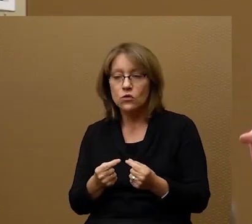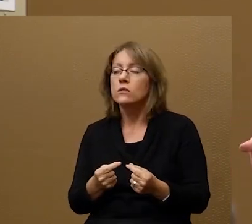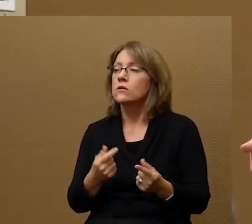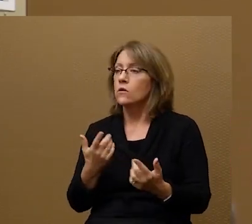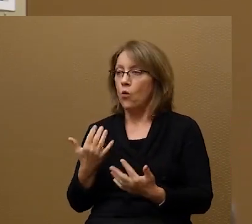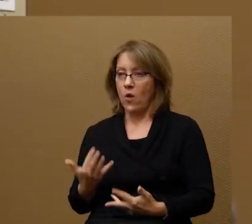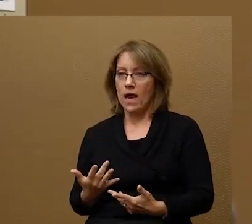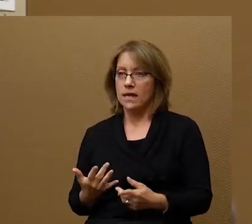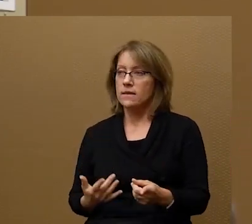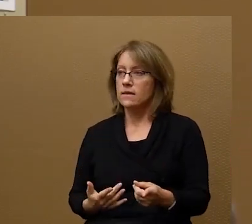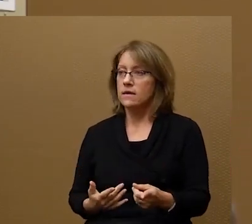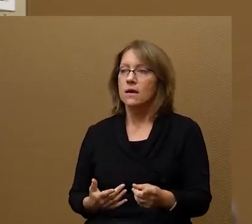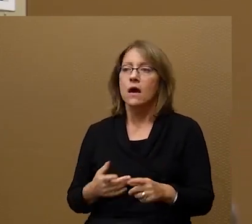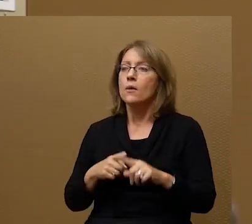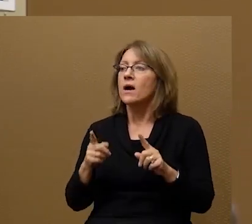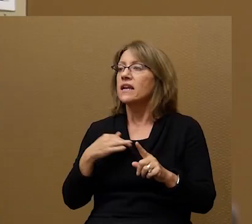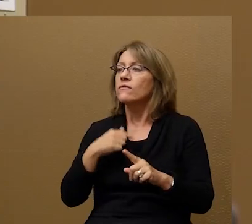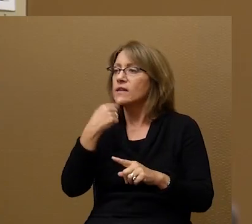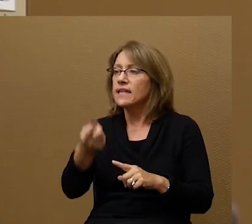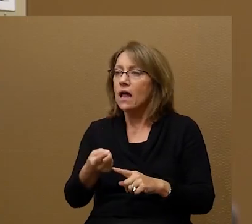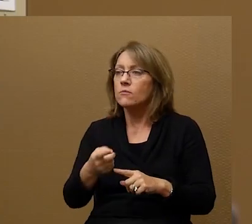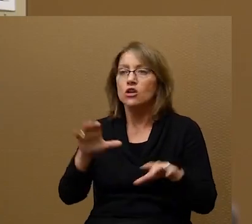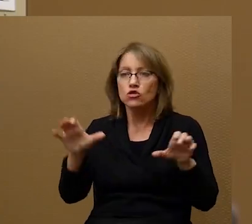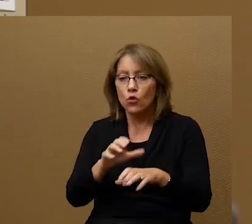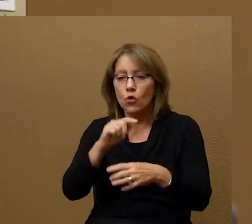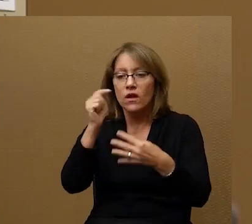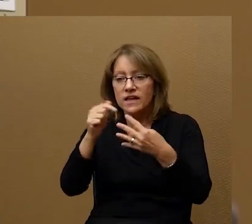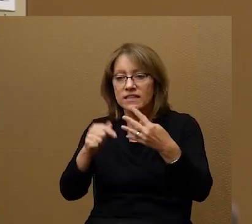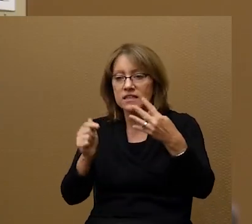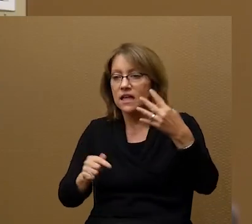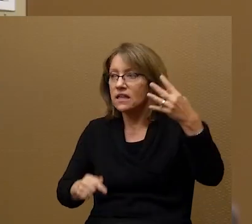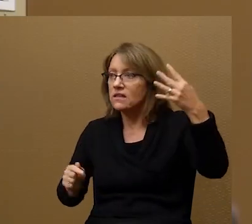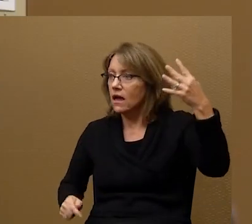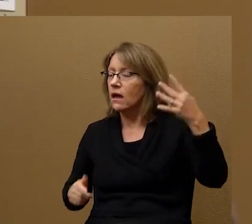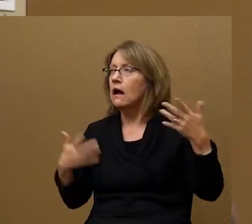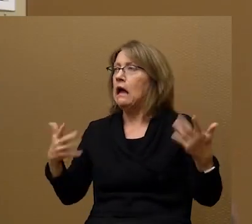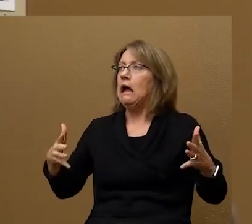frazzled, they might get anxious, and then stressed out.